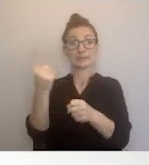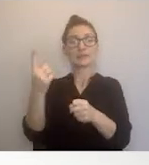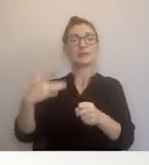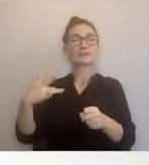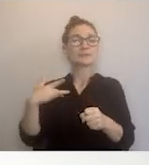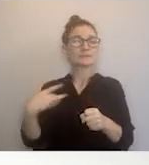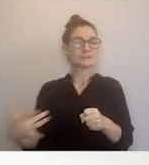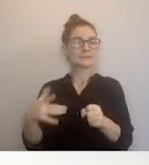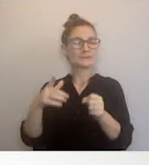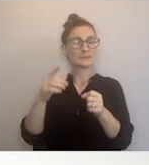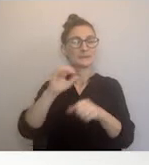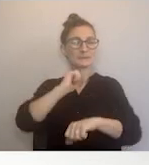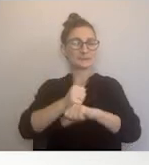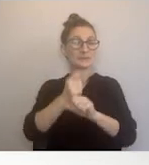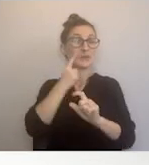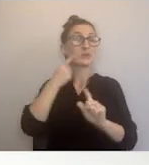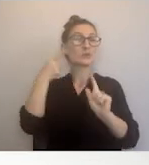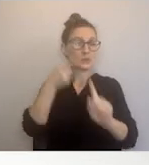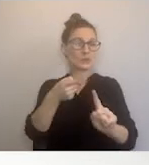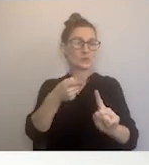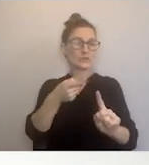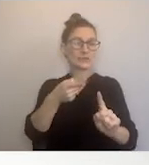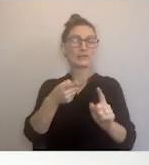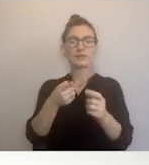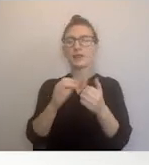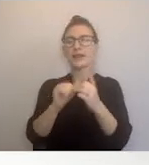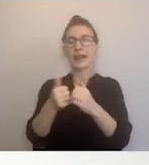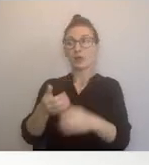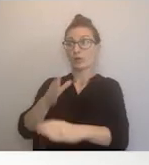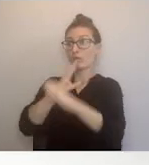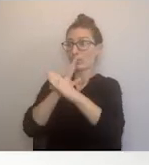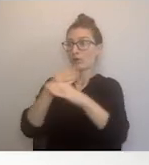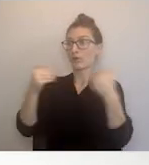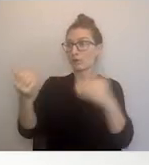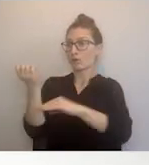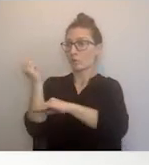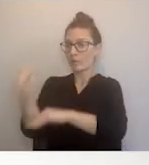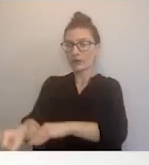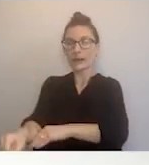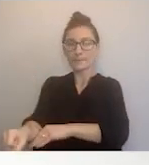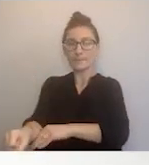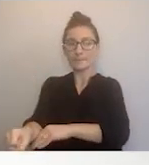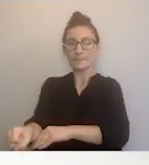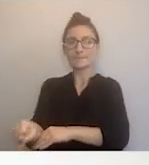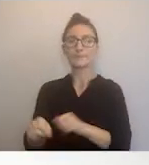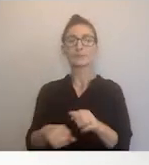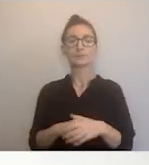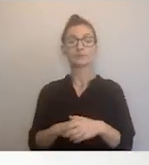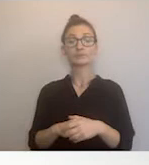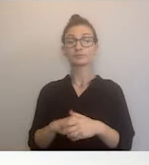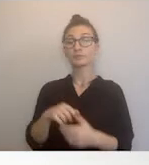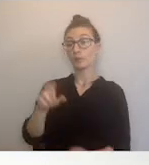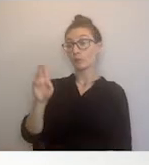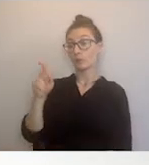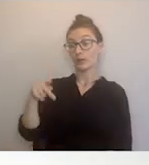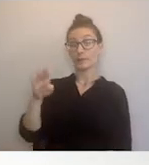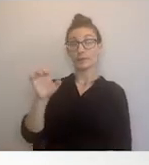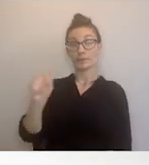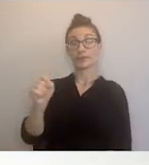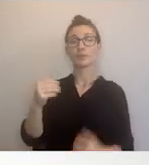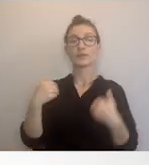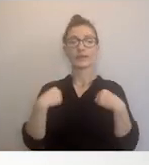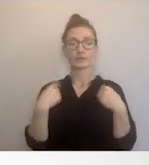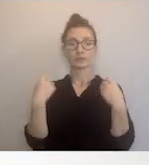we're creating anything, we kind of get started by figuring out what our goals are and how can we overcome any barriers that might be in our place to achieve those goals.